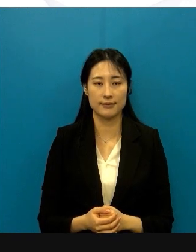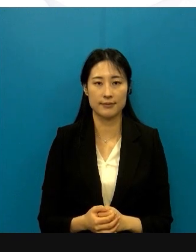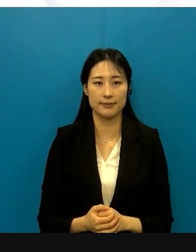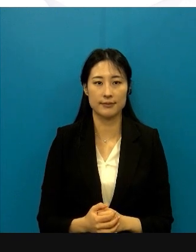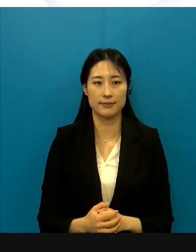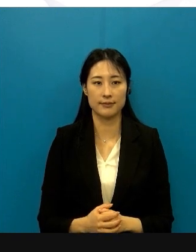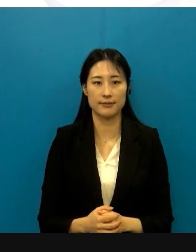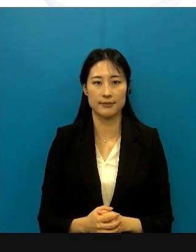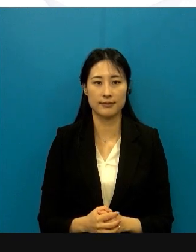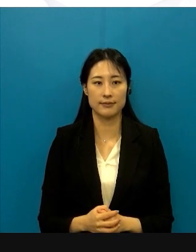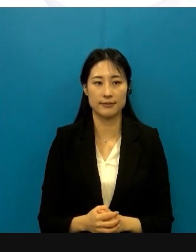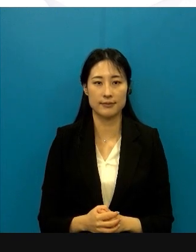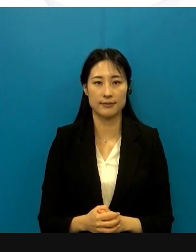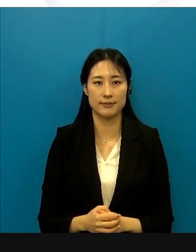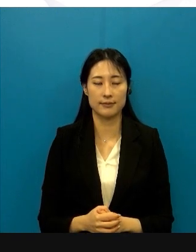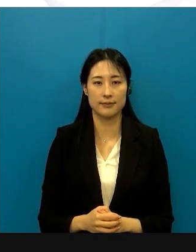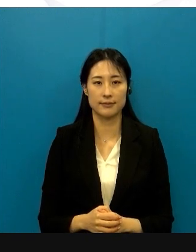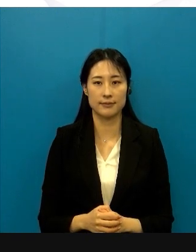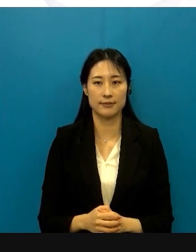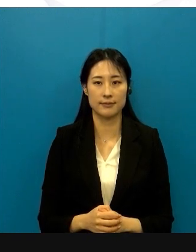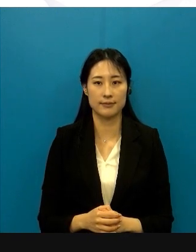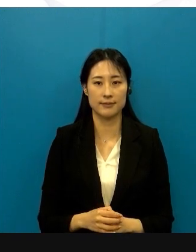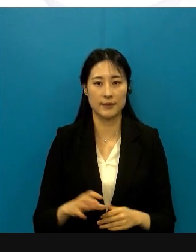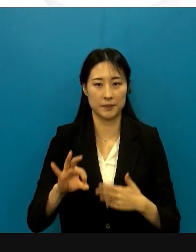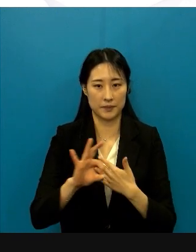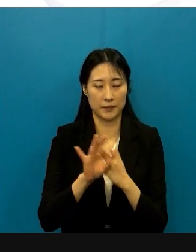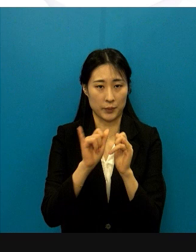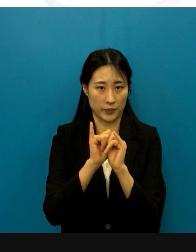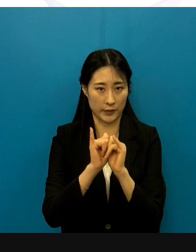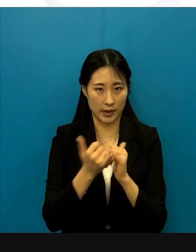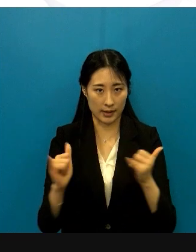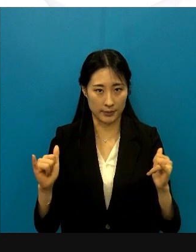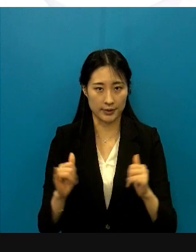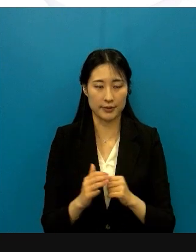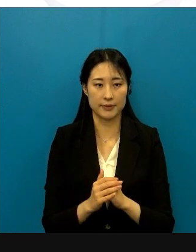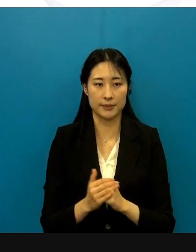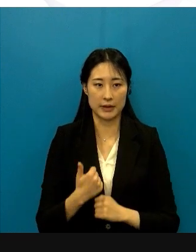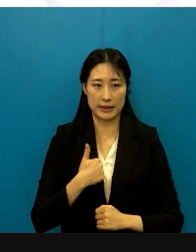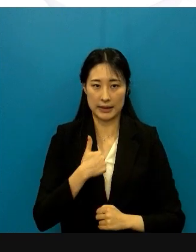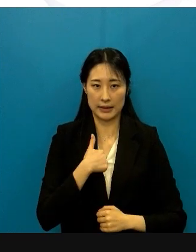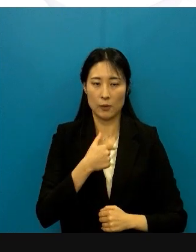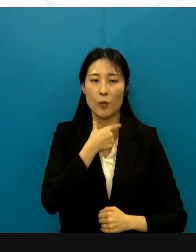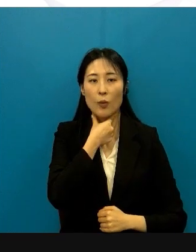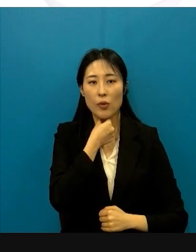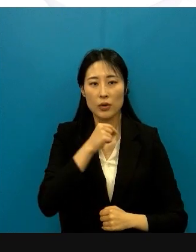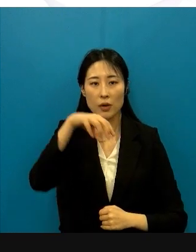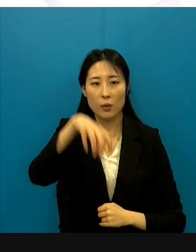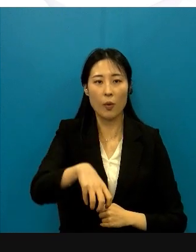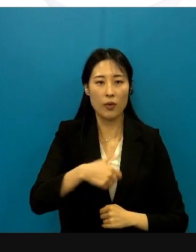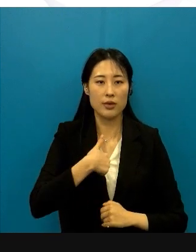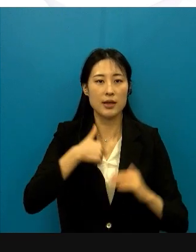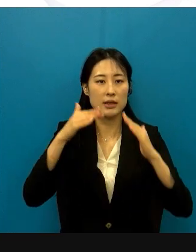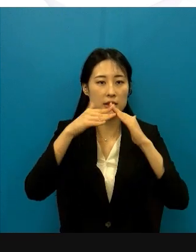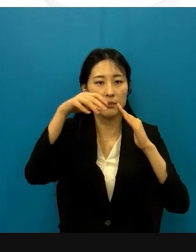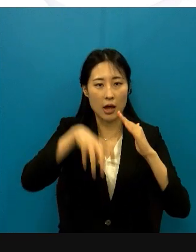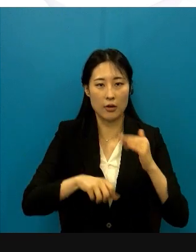that enable people to die a good death, a self-determined death, in the place they want to die?